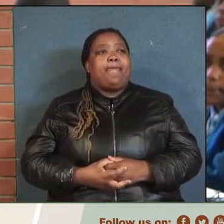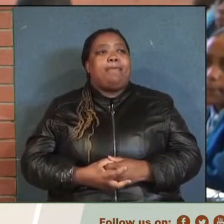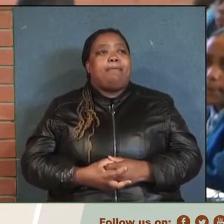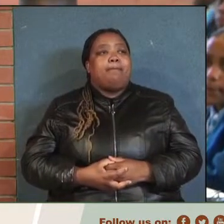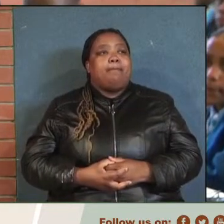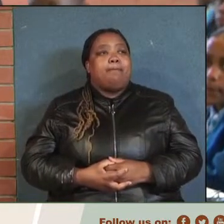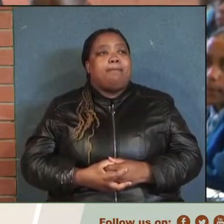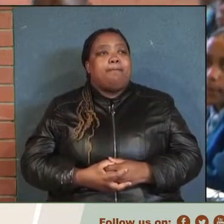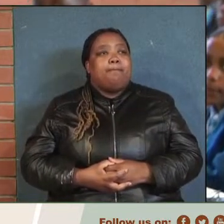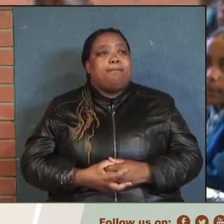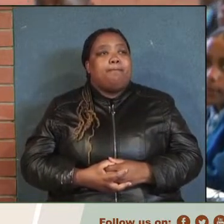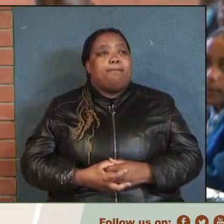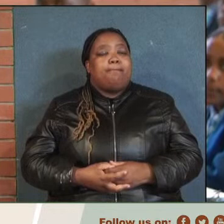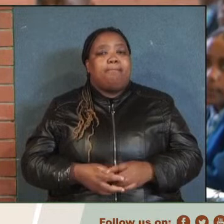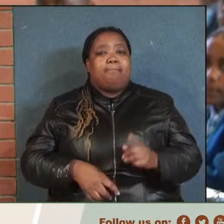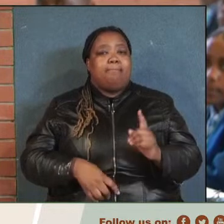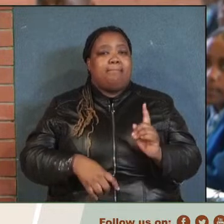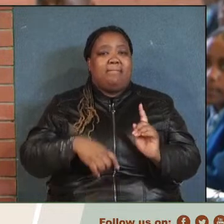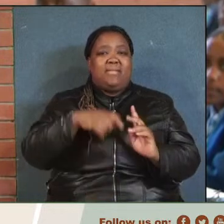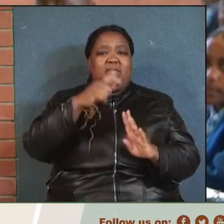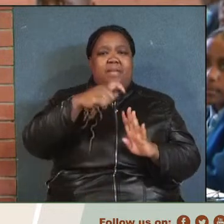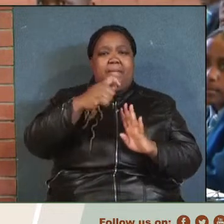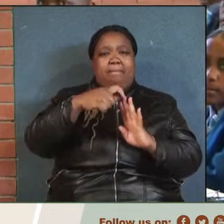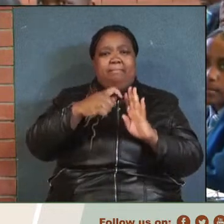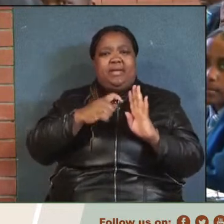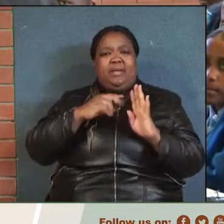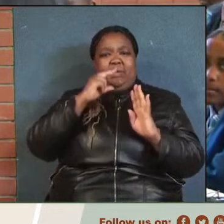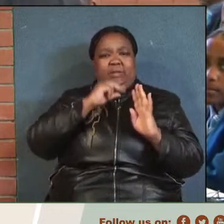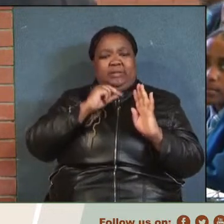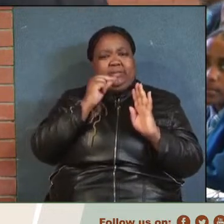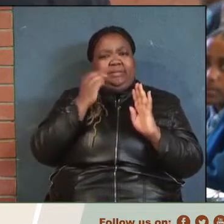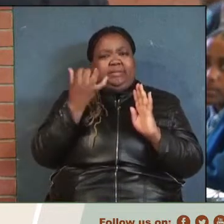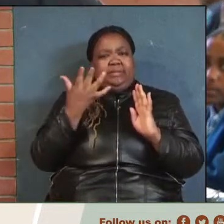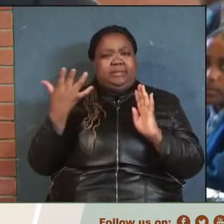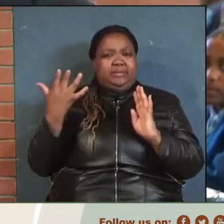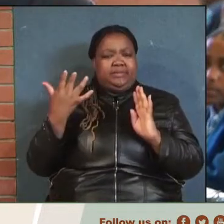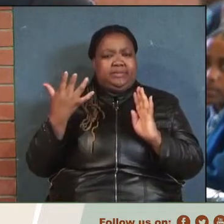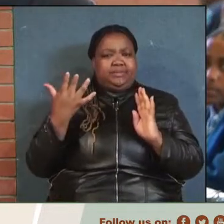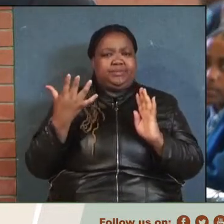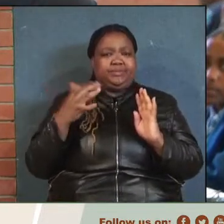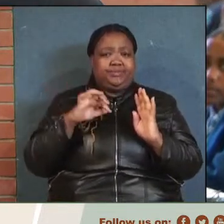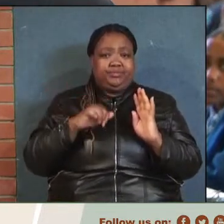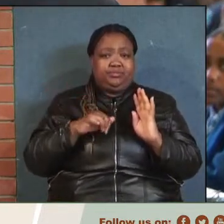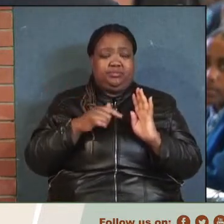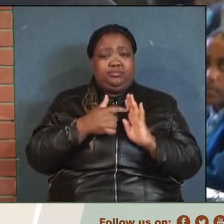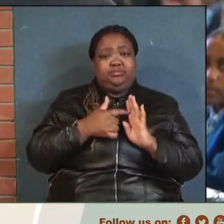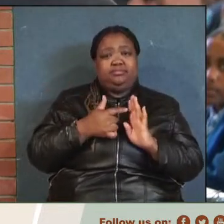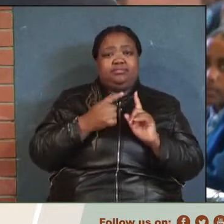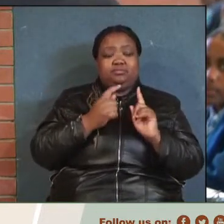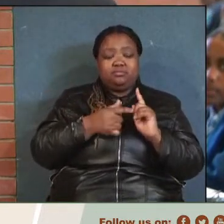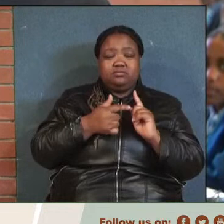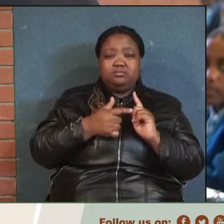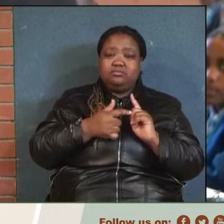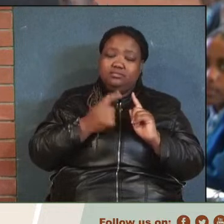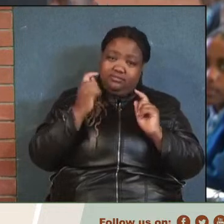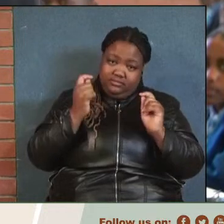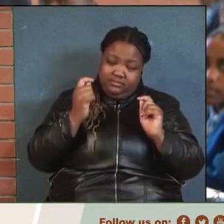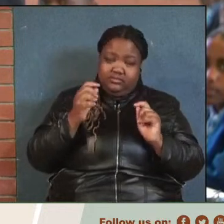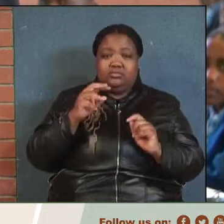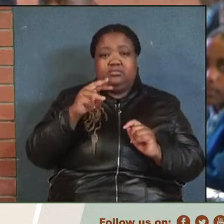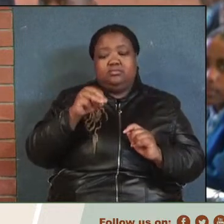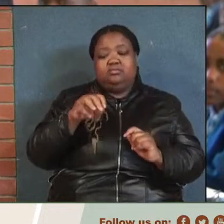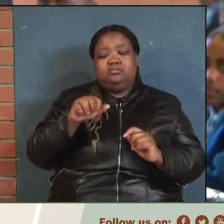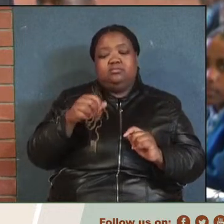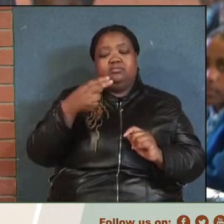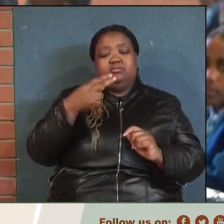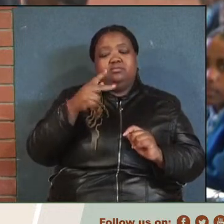How many people spoke again? So, the Honorable Makata, you Mem